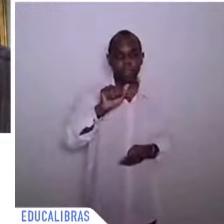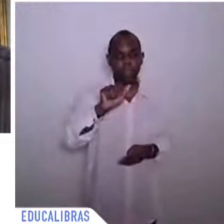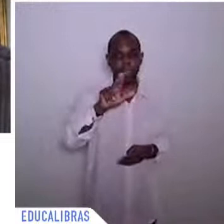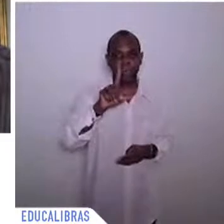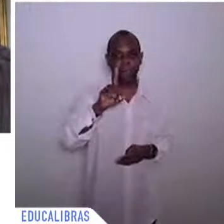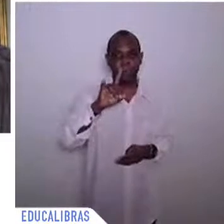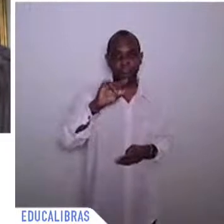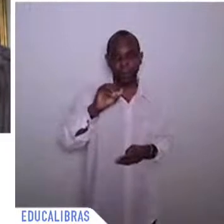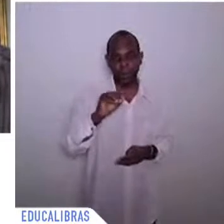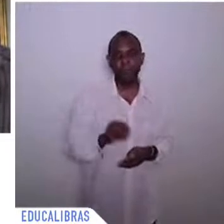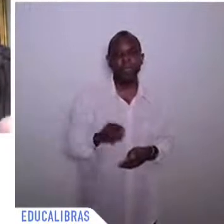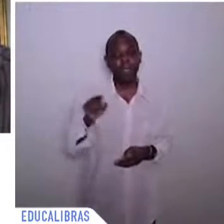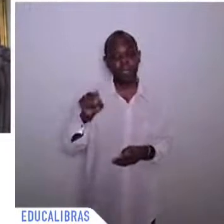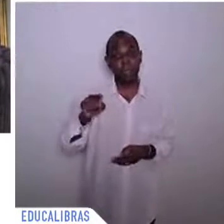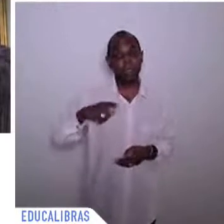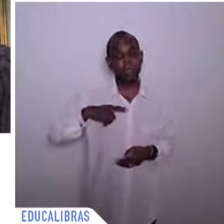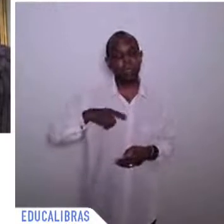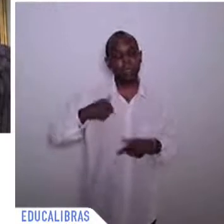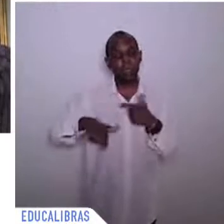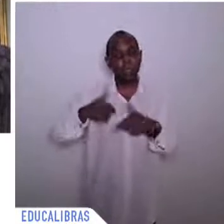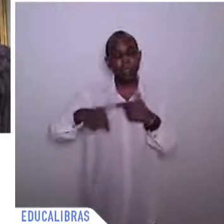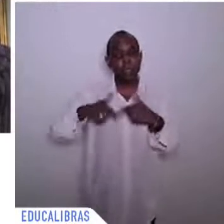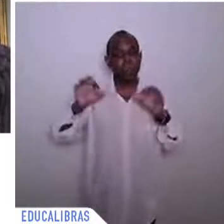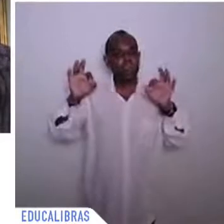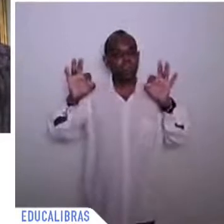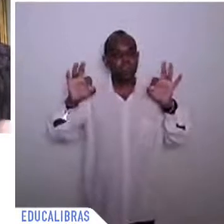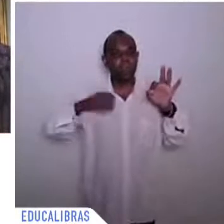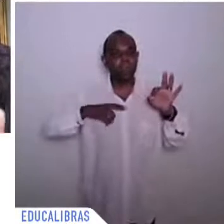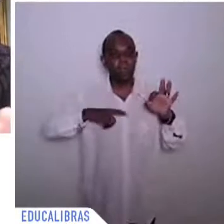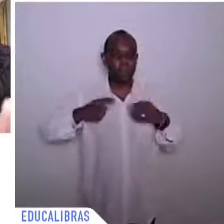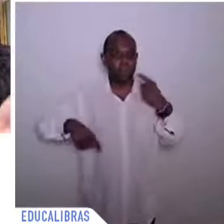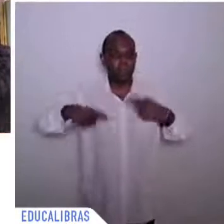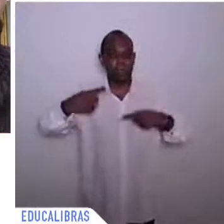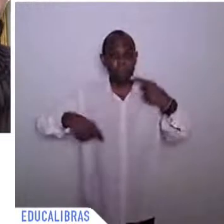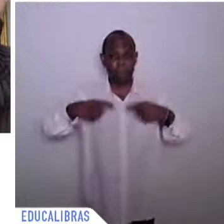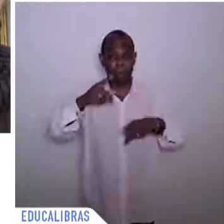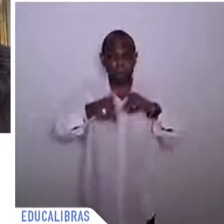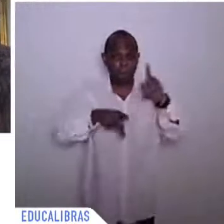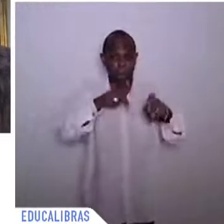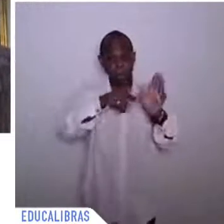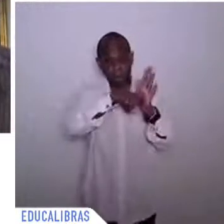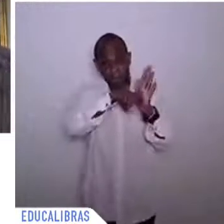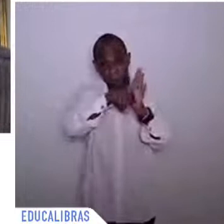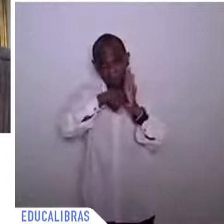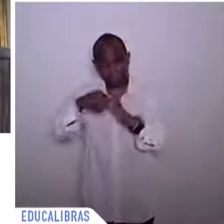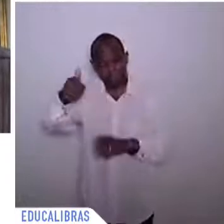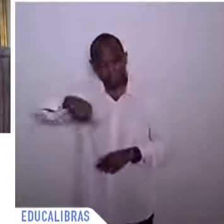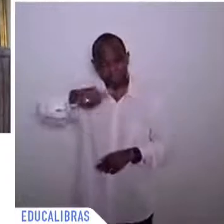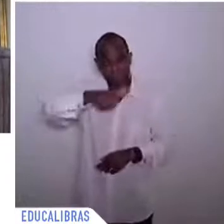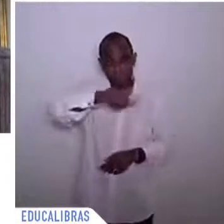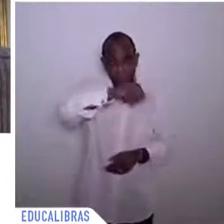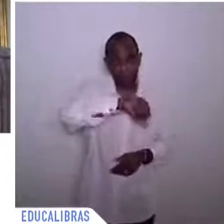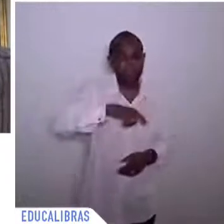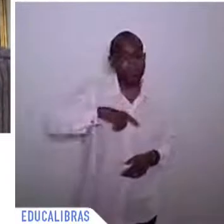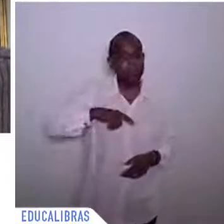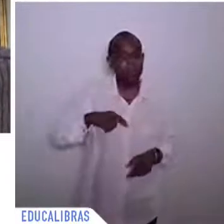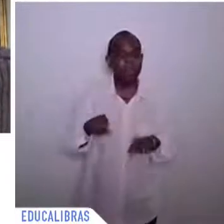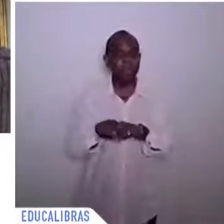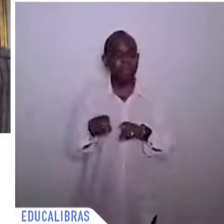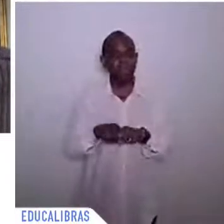protests. Our third panelist is Professor Cláudio Ferraz, who does a brilliant job monitoring and evaluating public